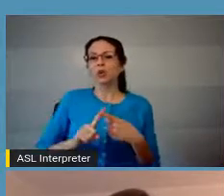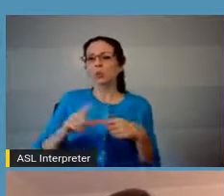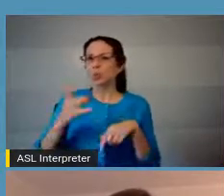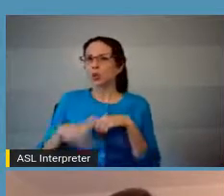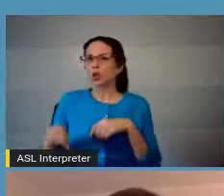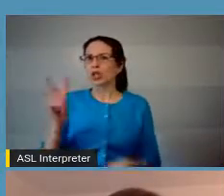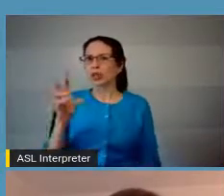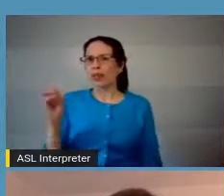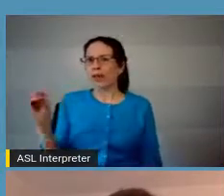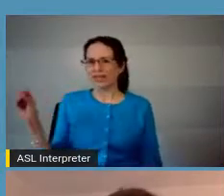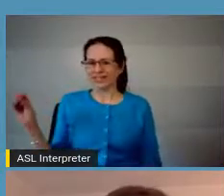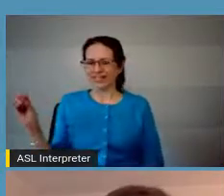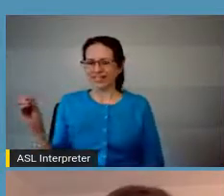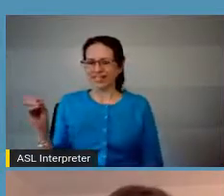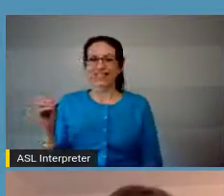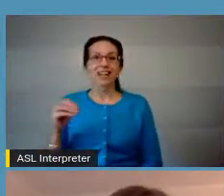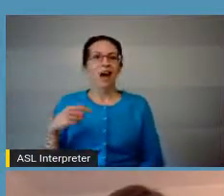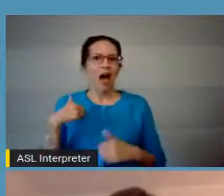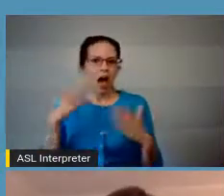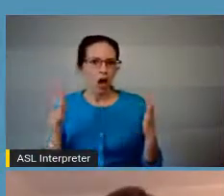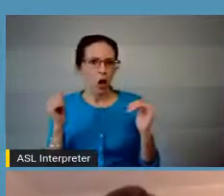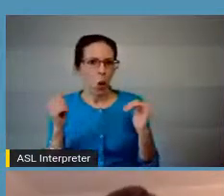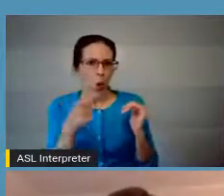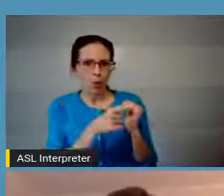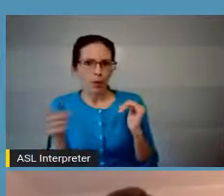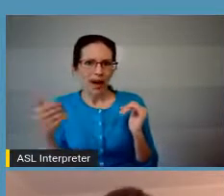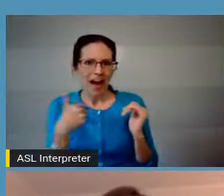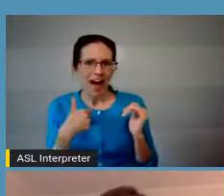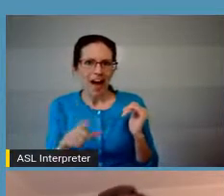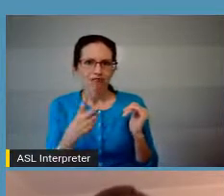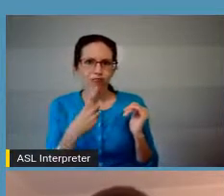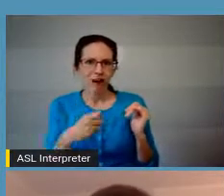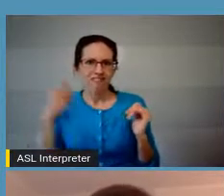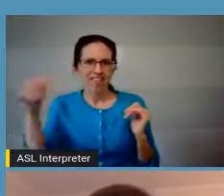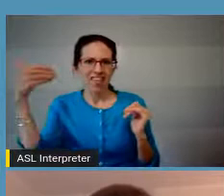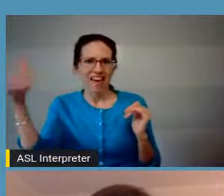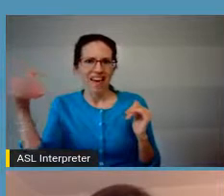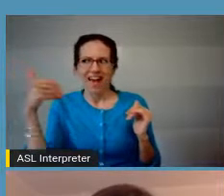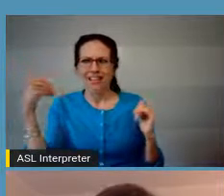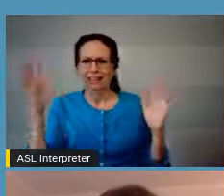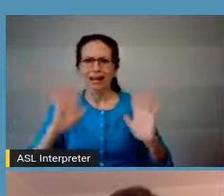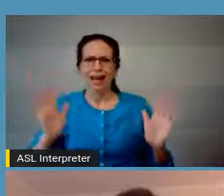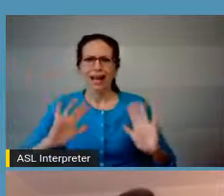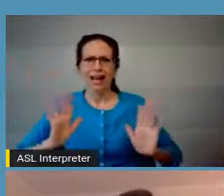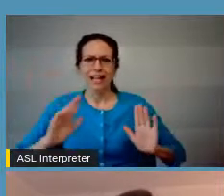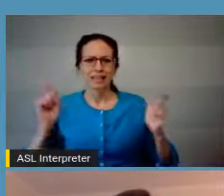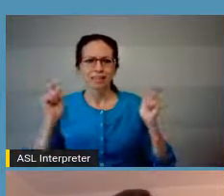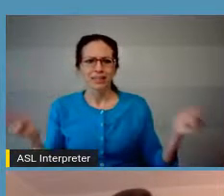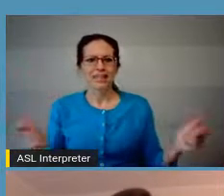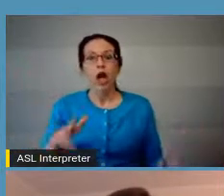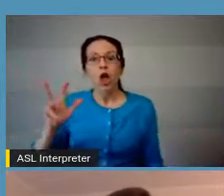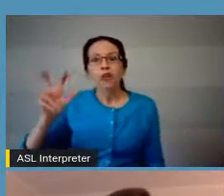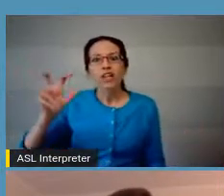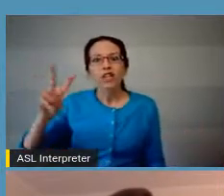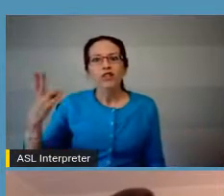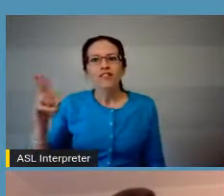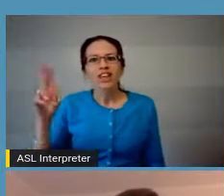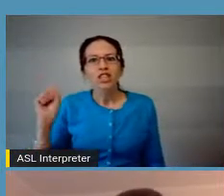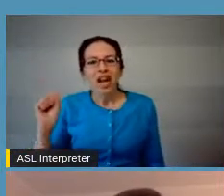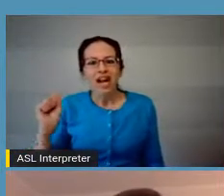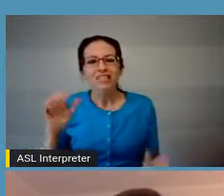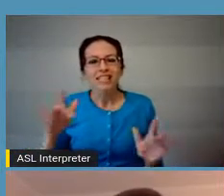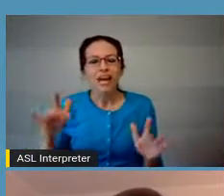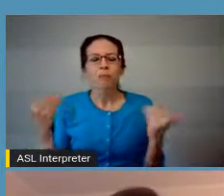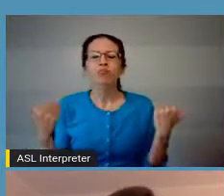I hope that is setting off a few bells in the back of your mind, because 300 VHS tapes, that's a